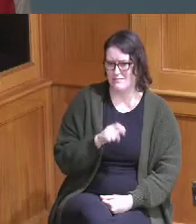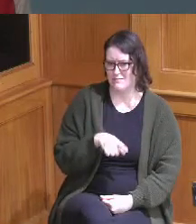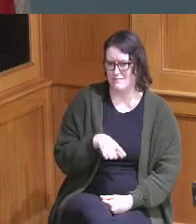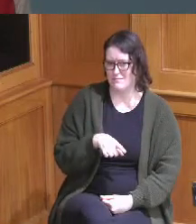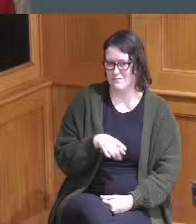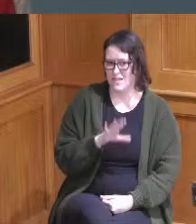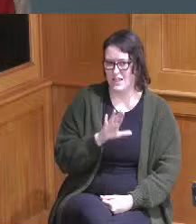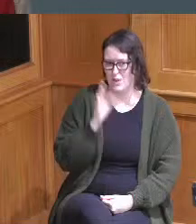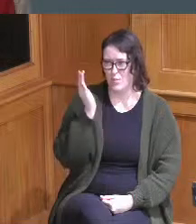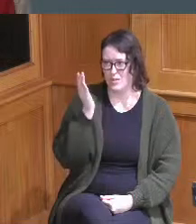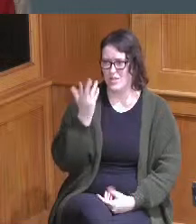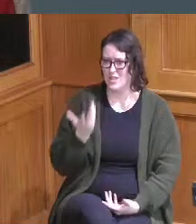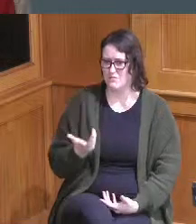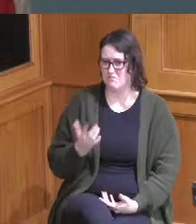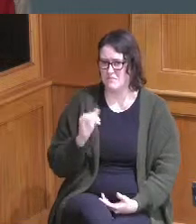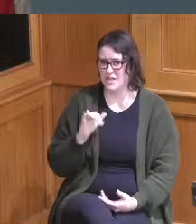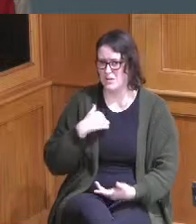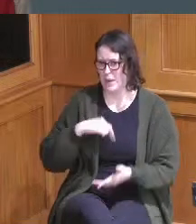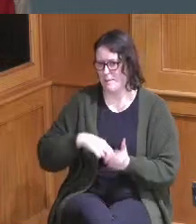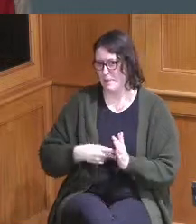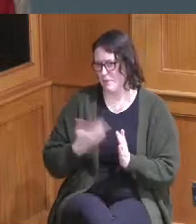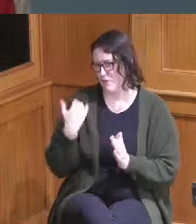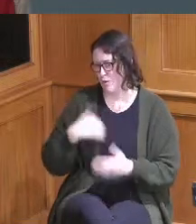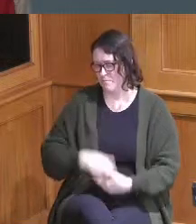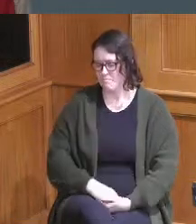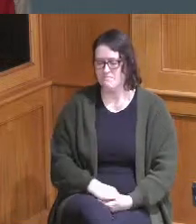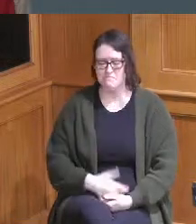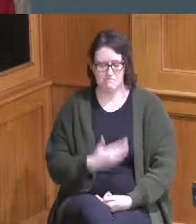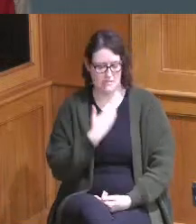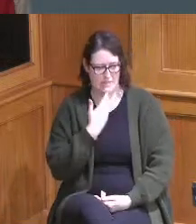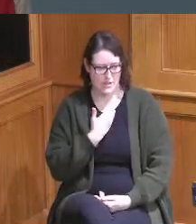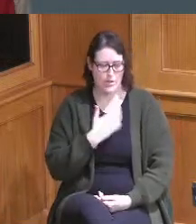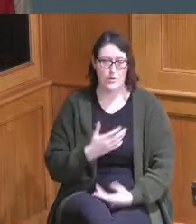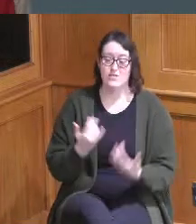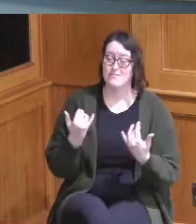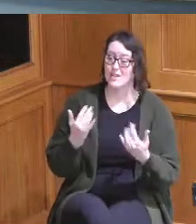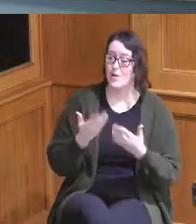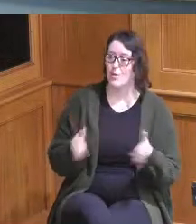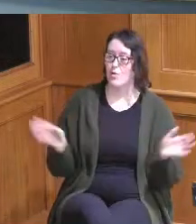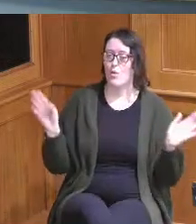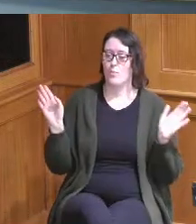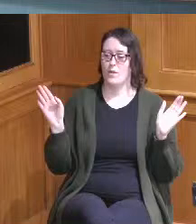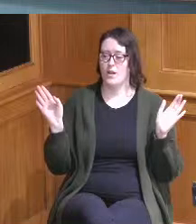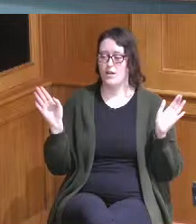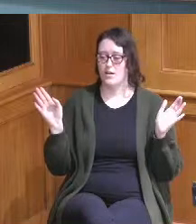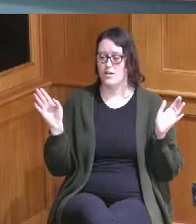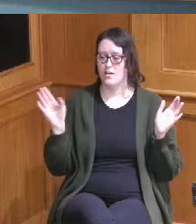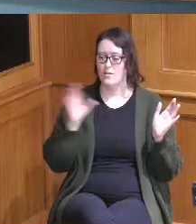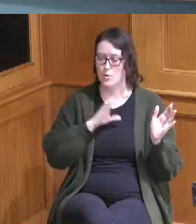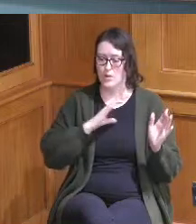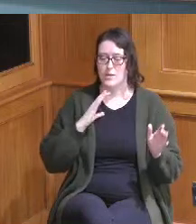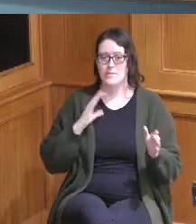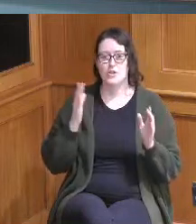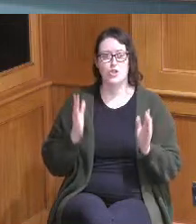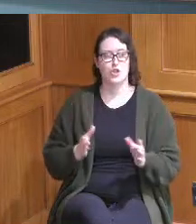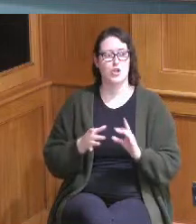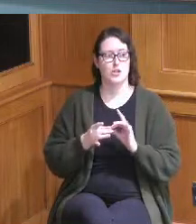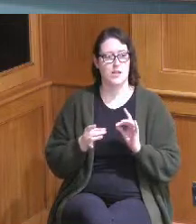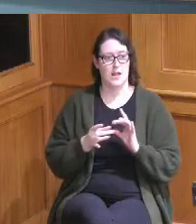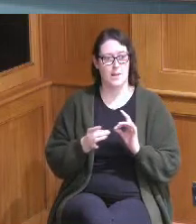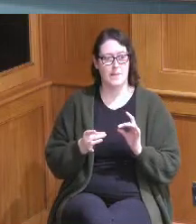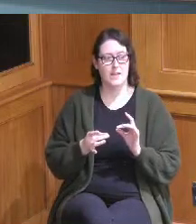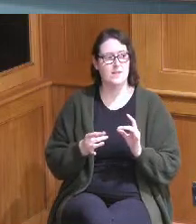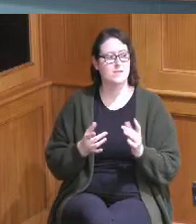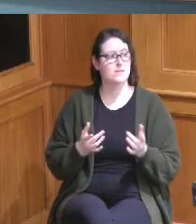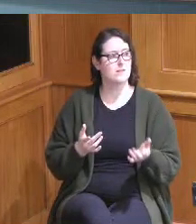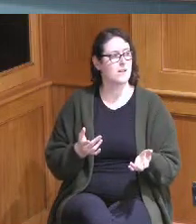their presentation. Okay. Thank you. Okay, thank you. Now we'll open up for commissioners'